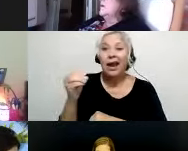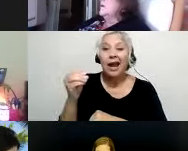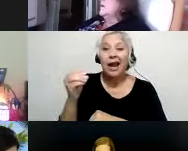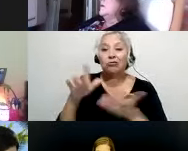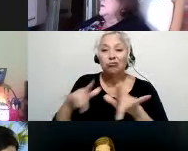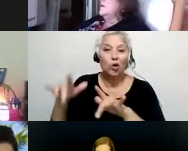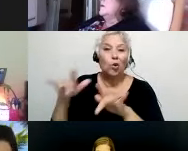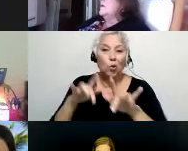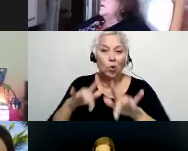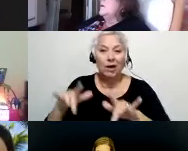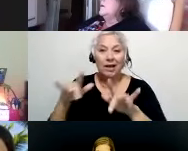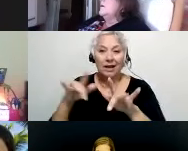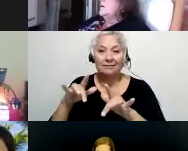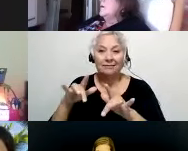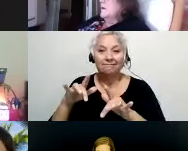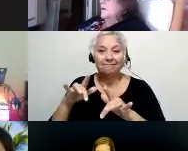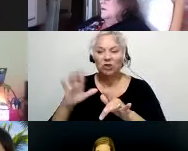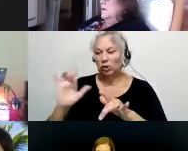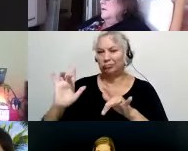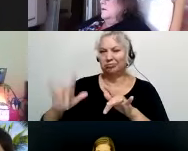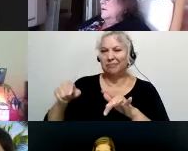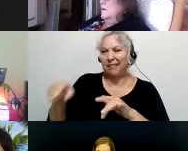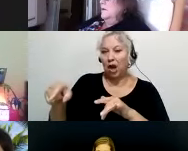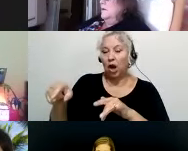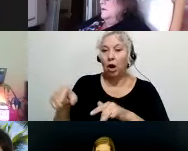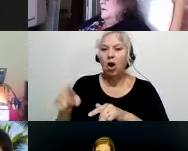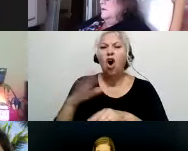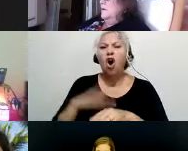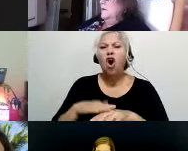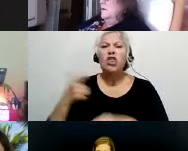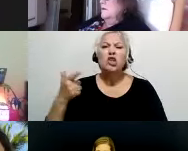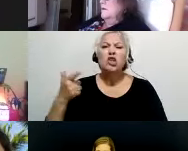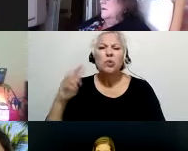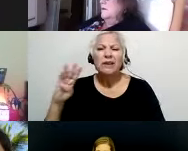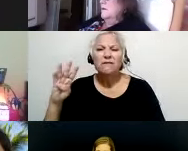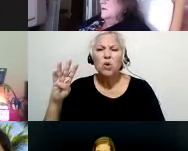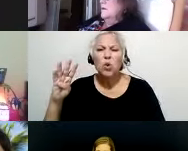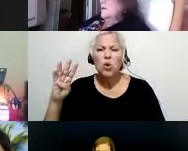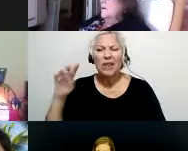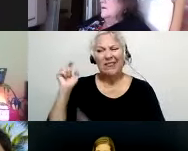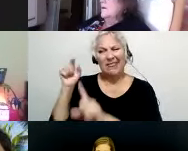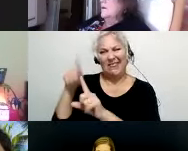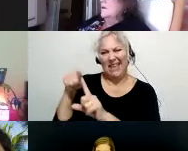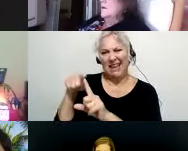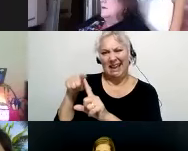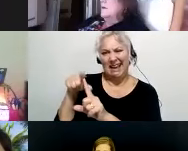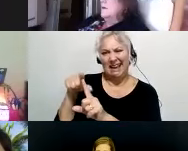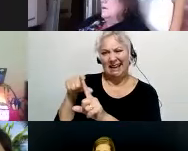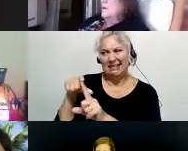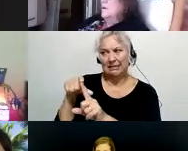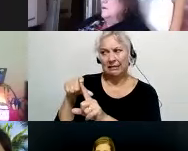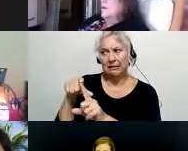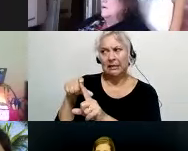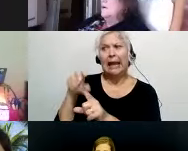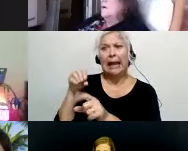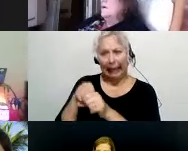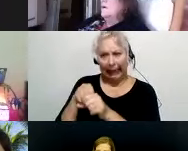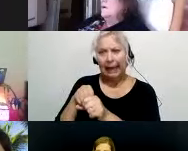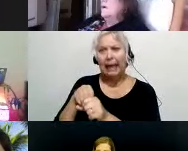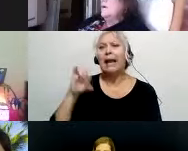recording, the link to the recording. And then the one on the 24th was actually in